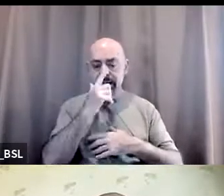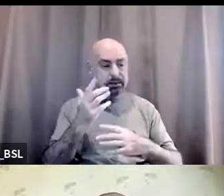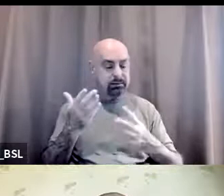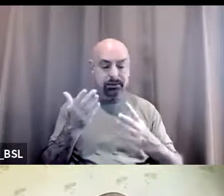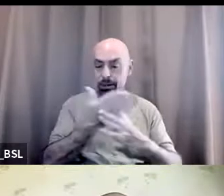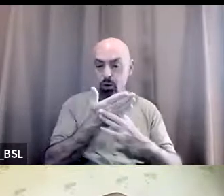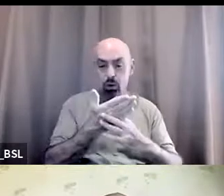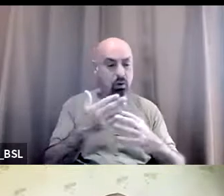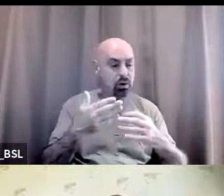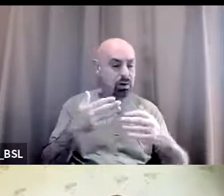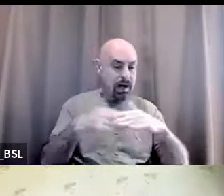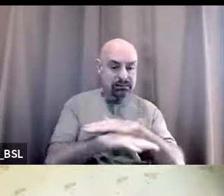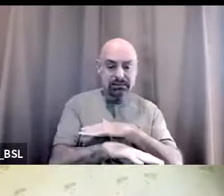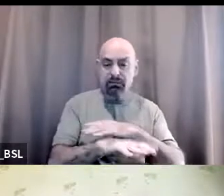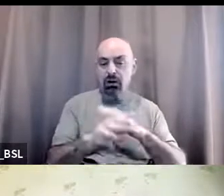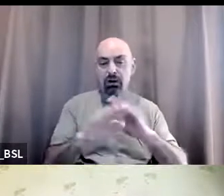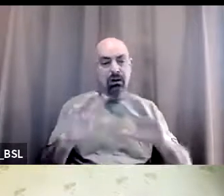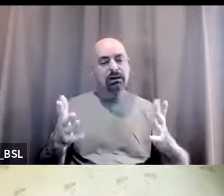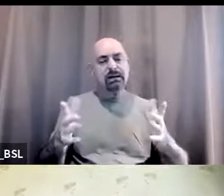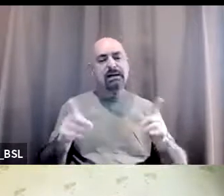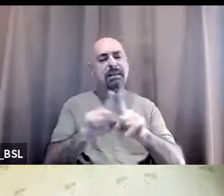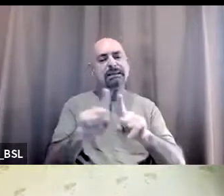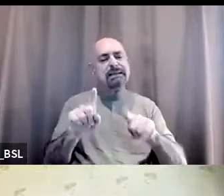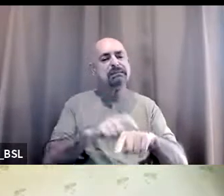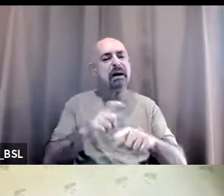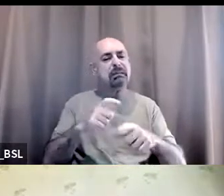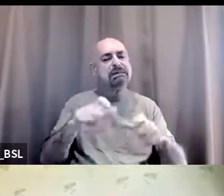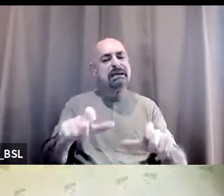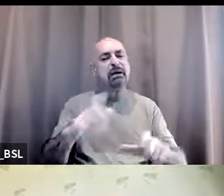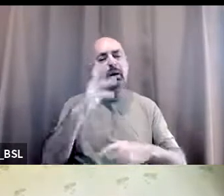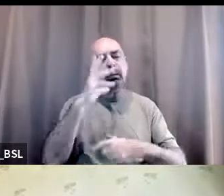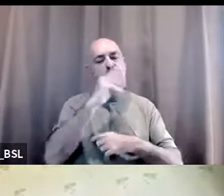inclusive at the same time as being beautiful and elegant.